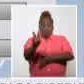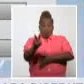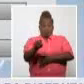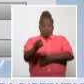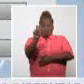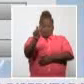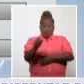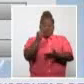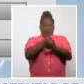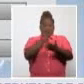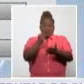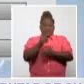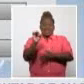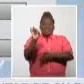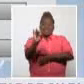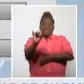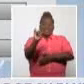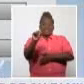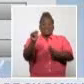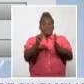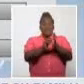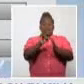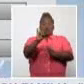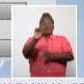3,544,222 confirmed cases,